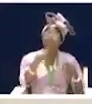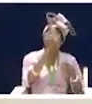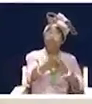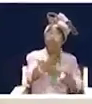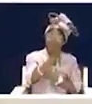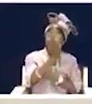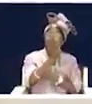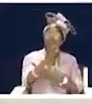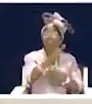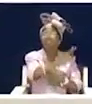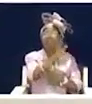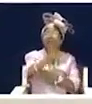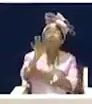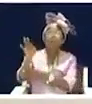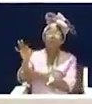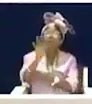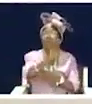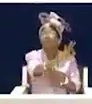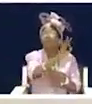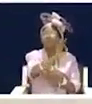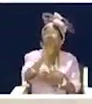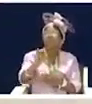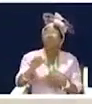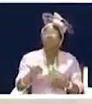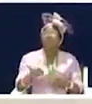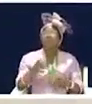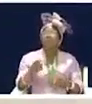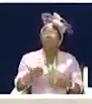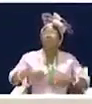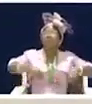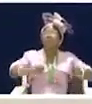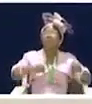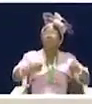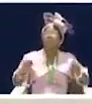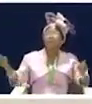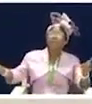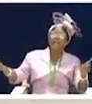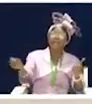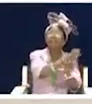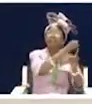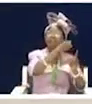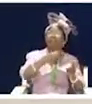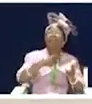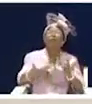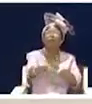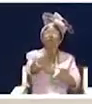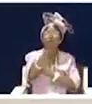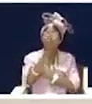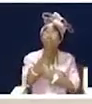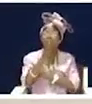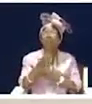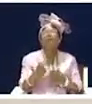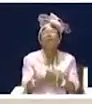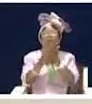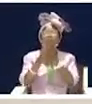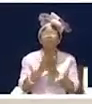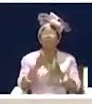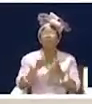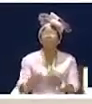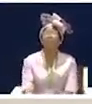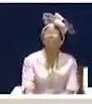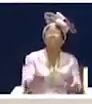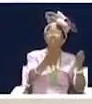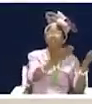rere kaakiri okada gbe mi so sinu sangisa igba mo dupe lowo Olorun won se te wa yo mi be lakoko bi gbe ti o gbe mi